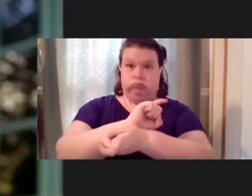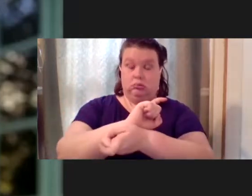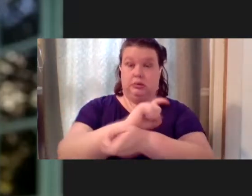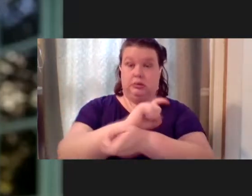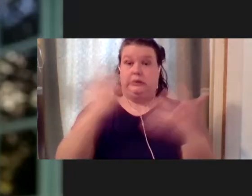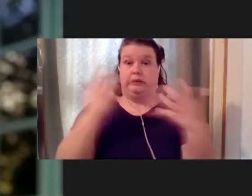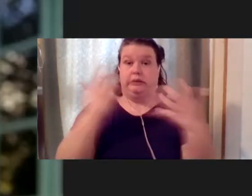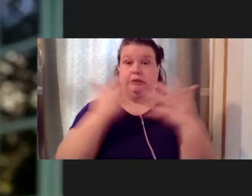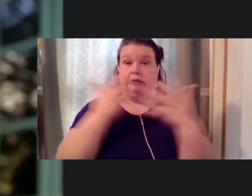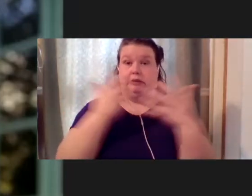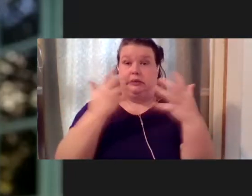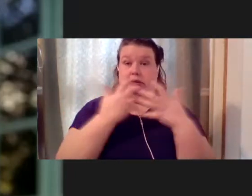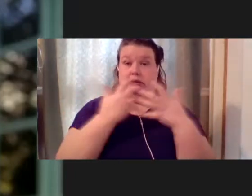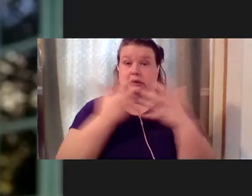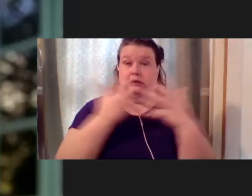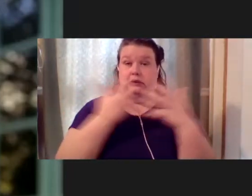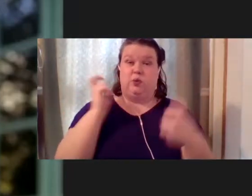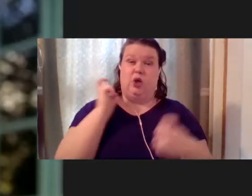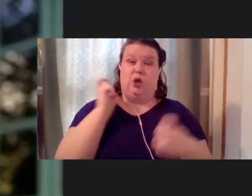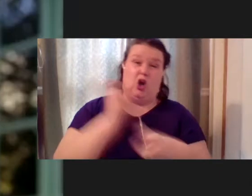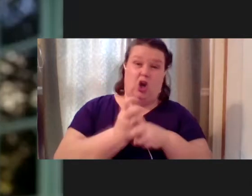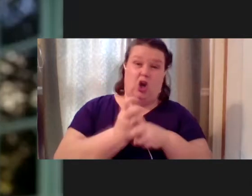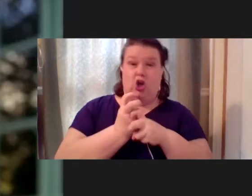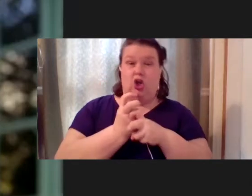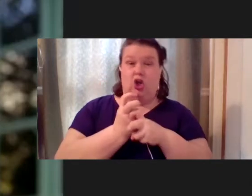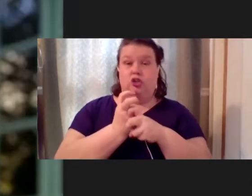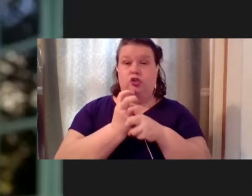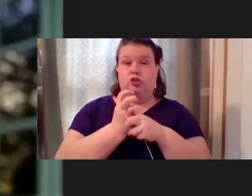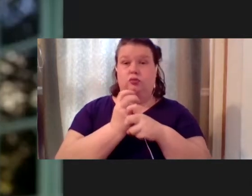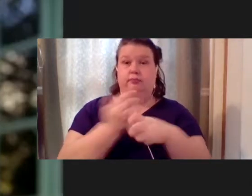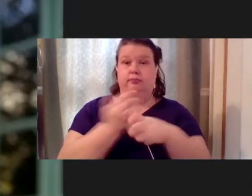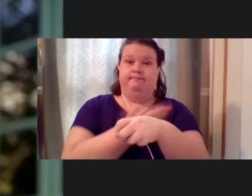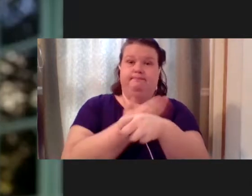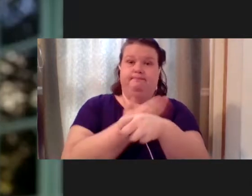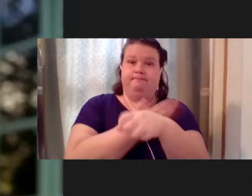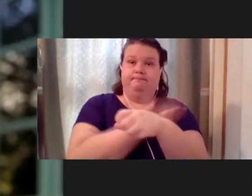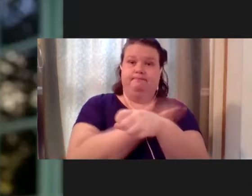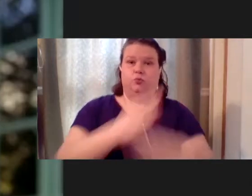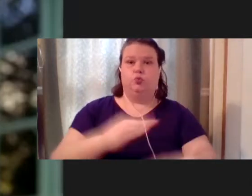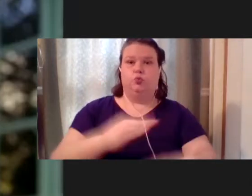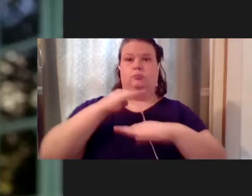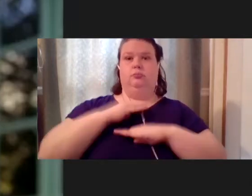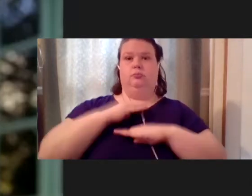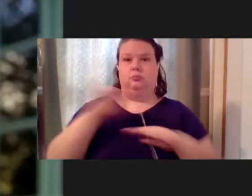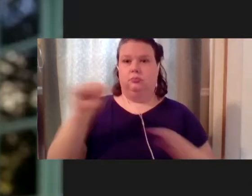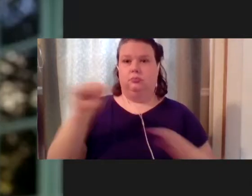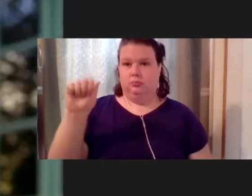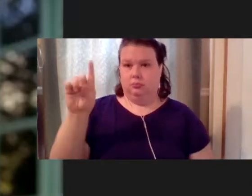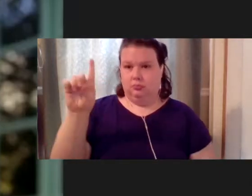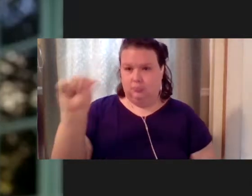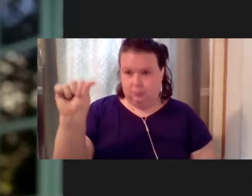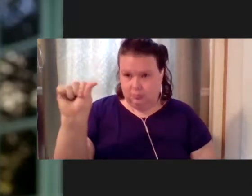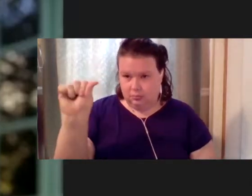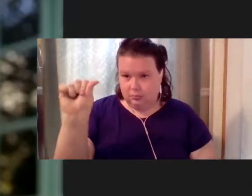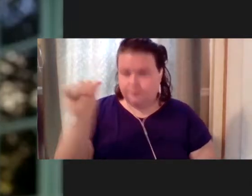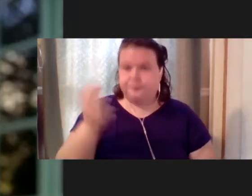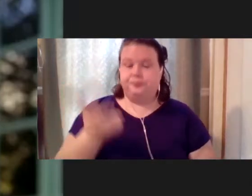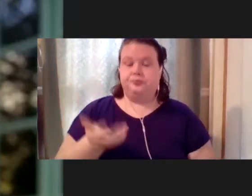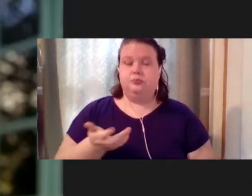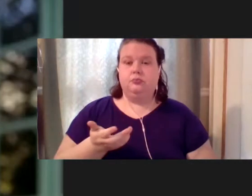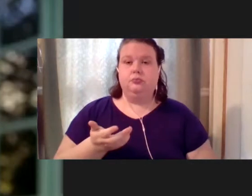to adjust the schools to meet those standards and, you know, that it's not providing the